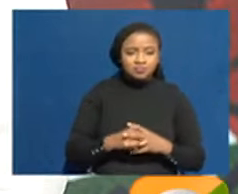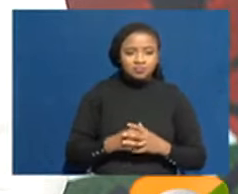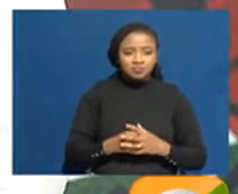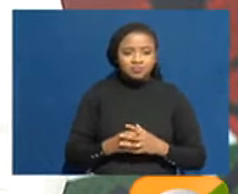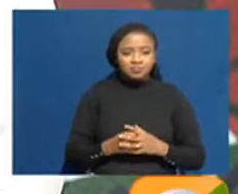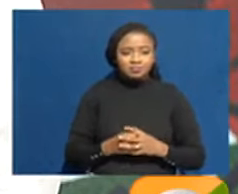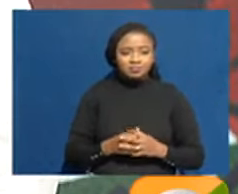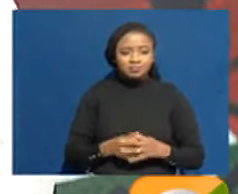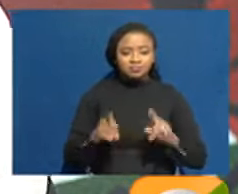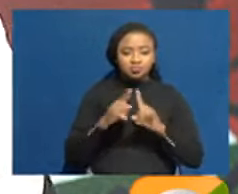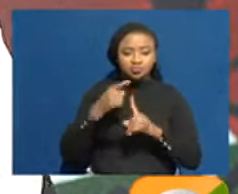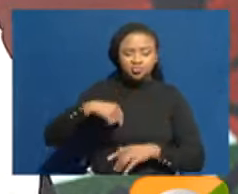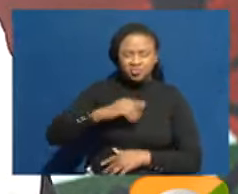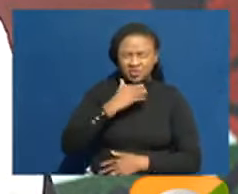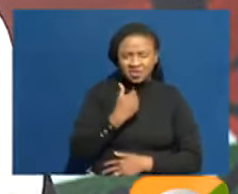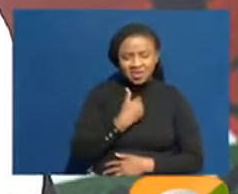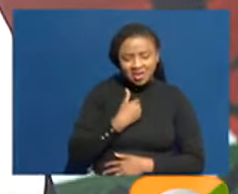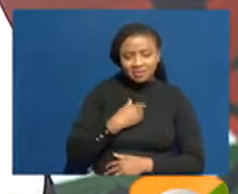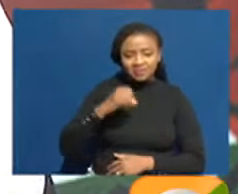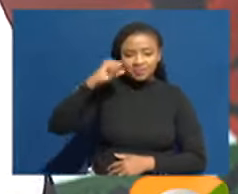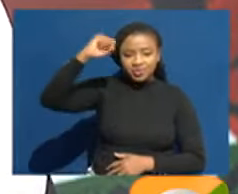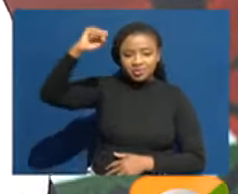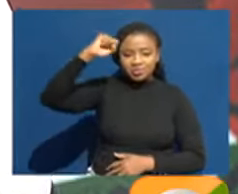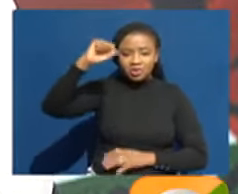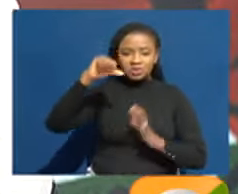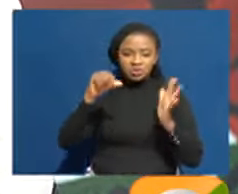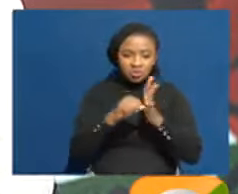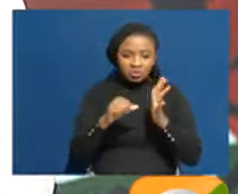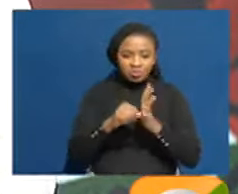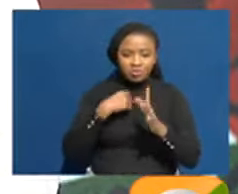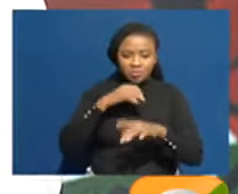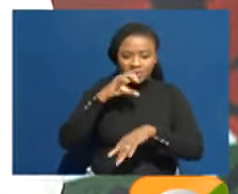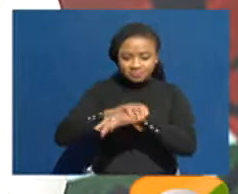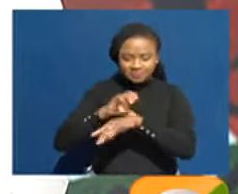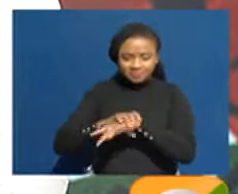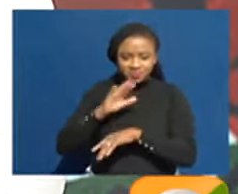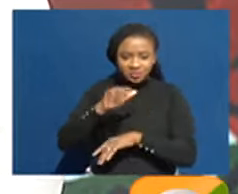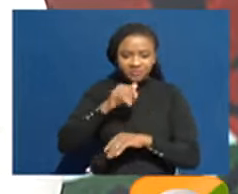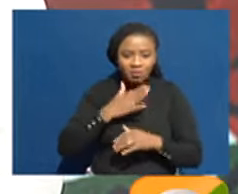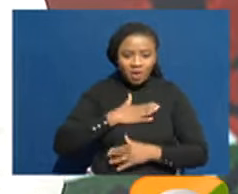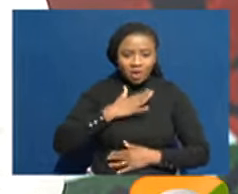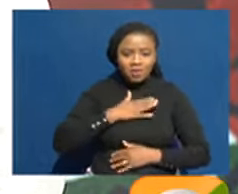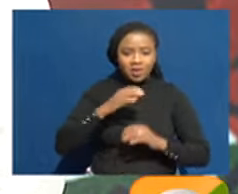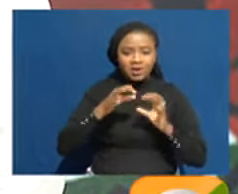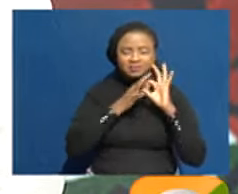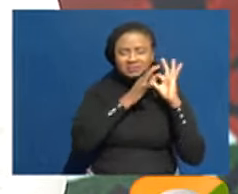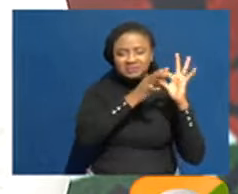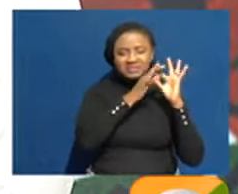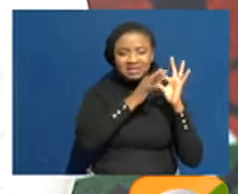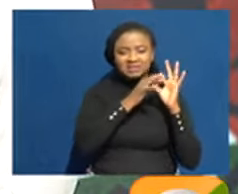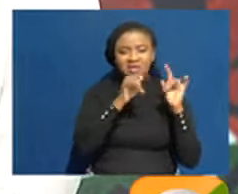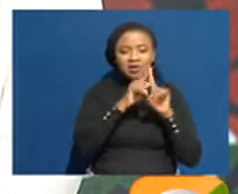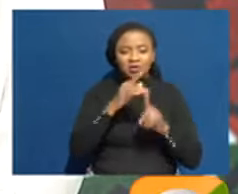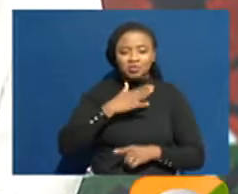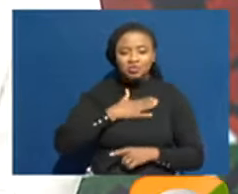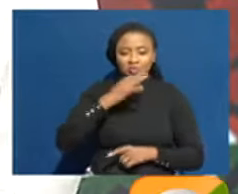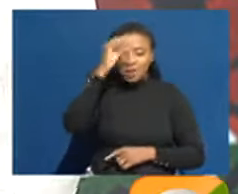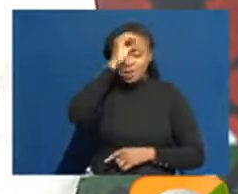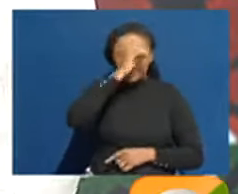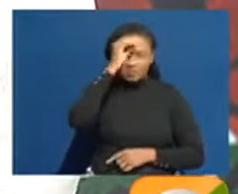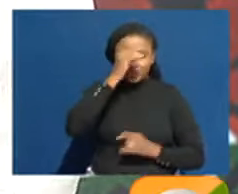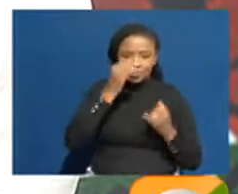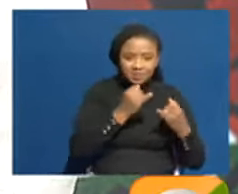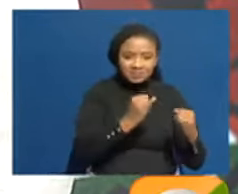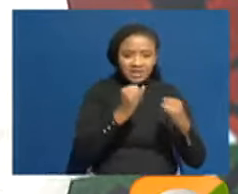And we have political problems which emanate from our culture, which is why, in my opinion, trying to resolve